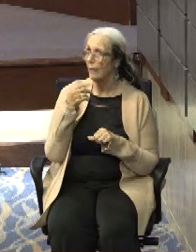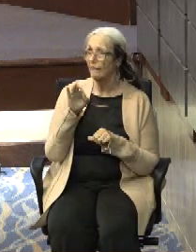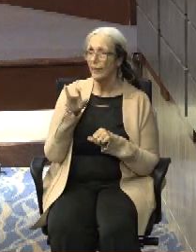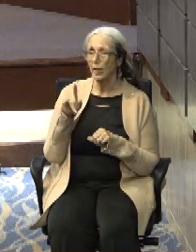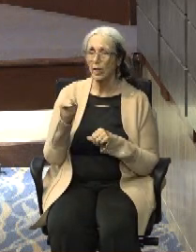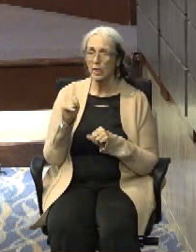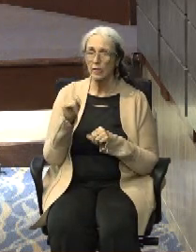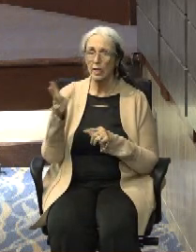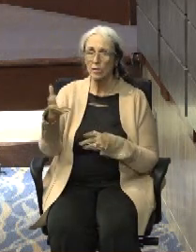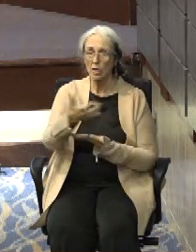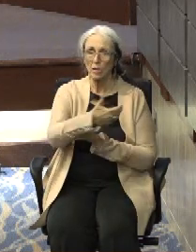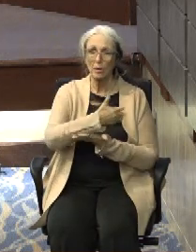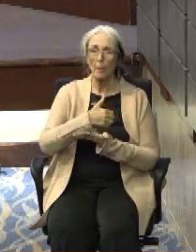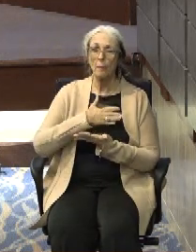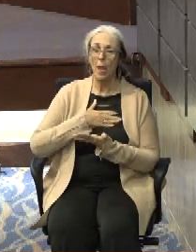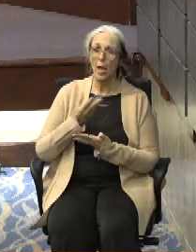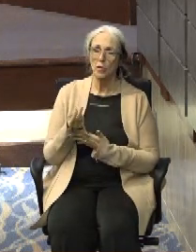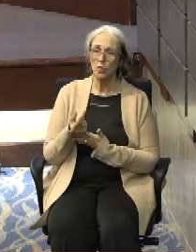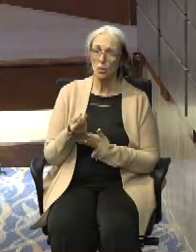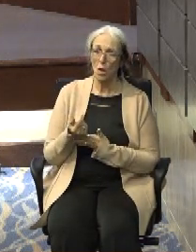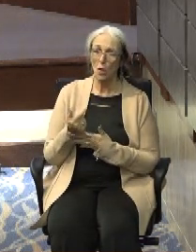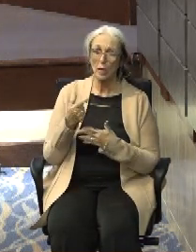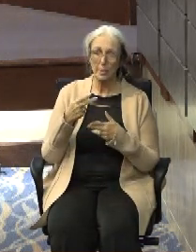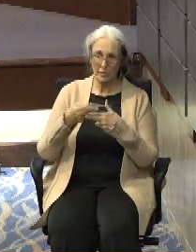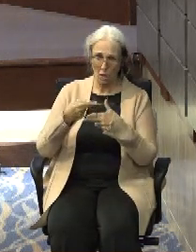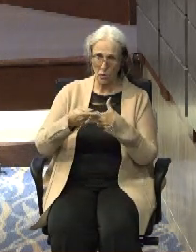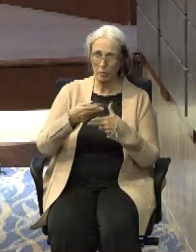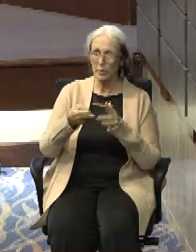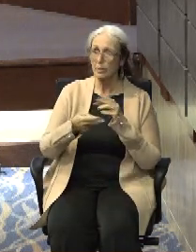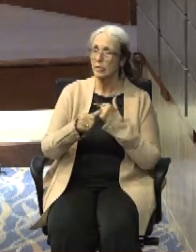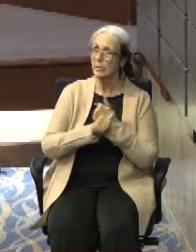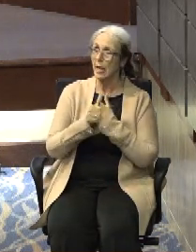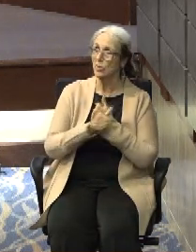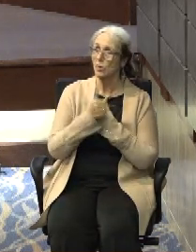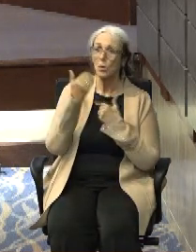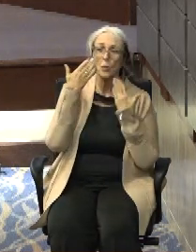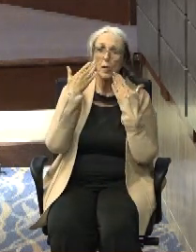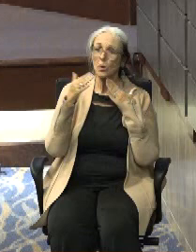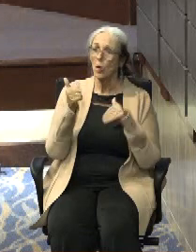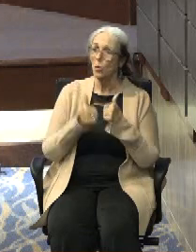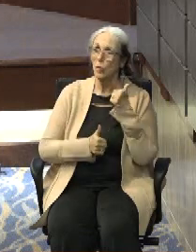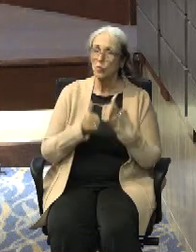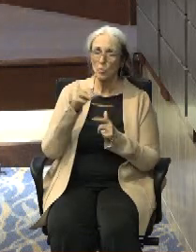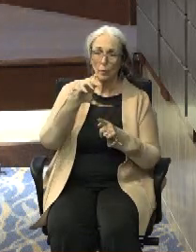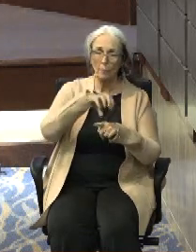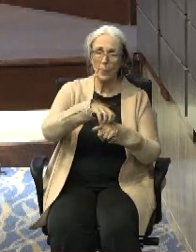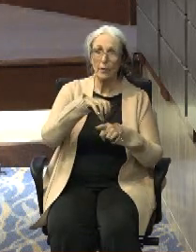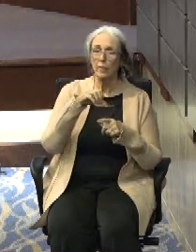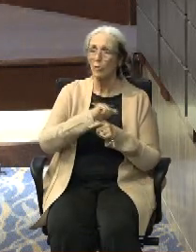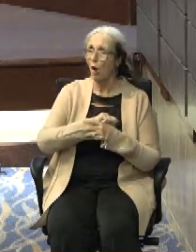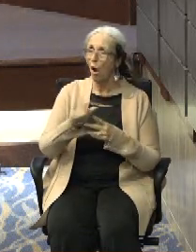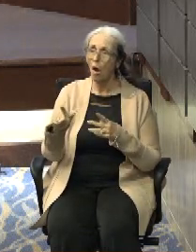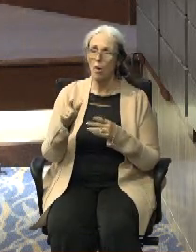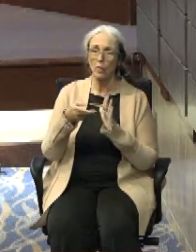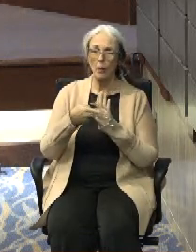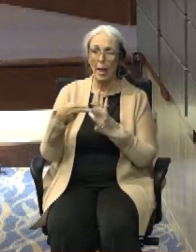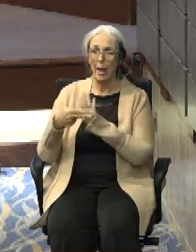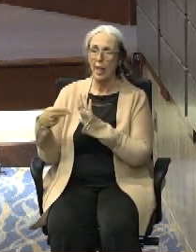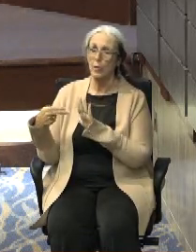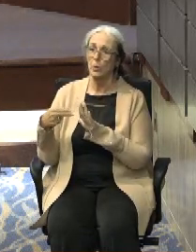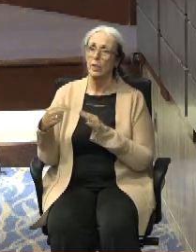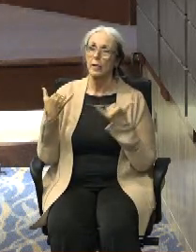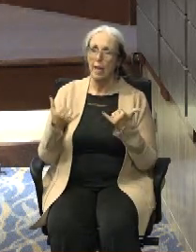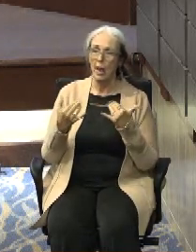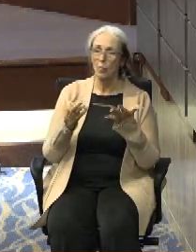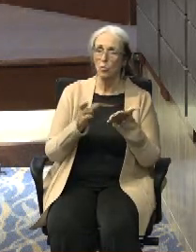city confiscated all 4 dogs, deemed them all dangerous, and their statement reads, "Because we do not know which one bit, they would all be deemed dangerous." I now have to register